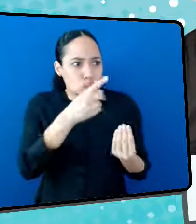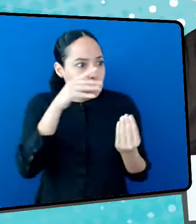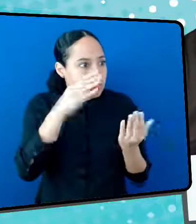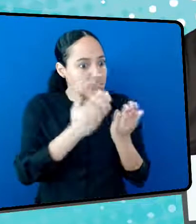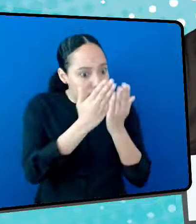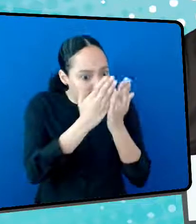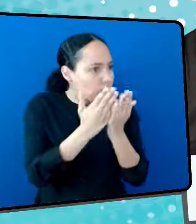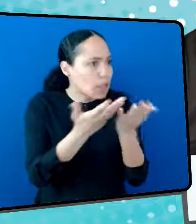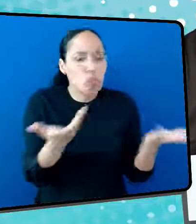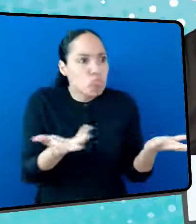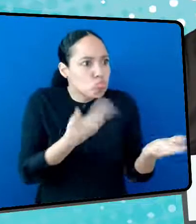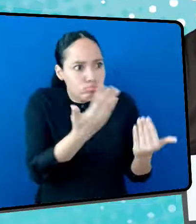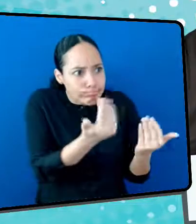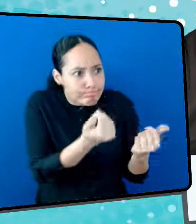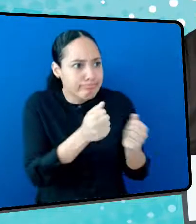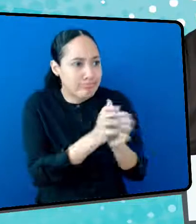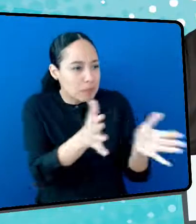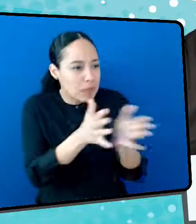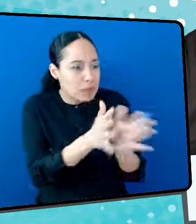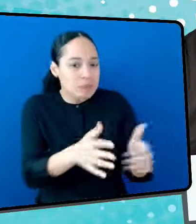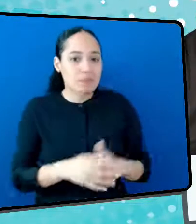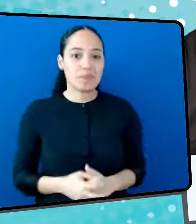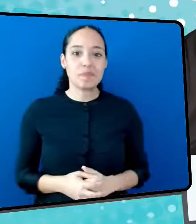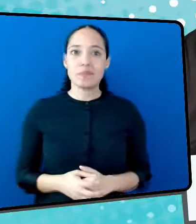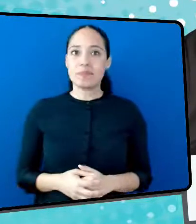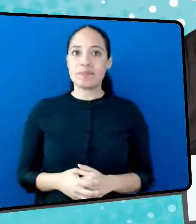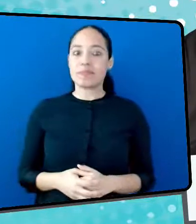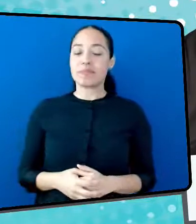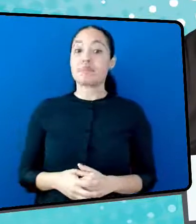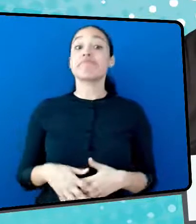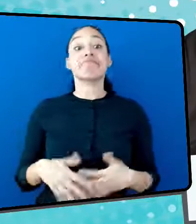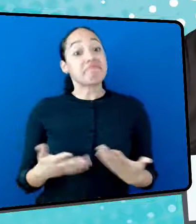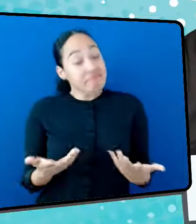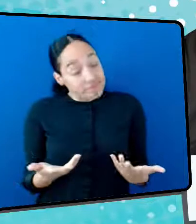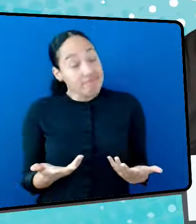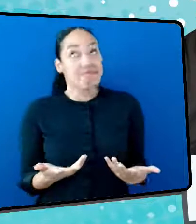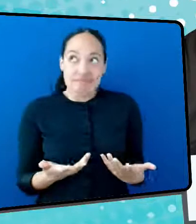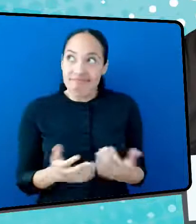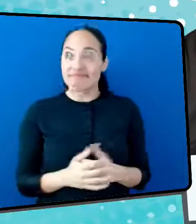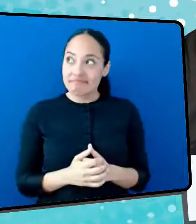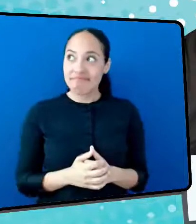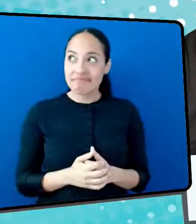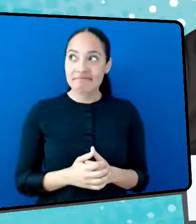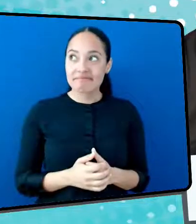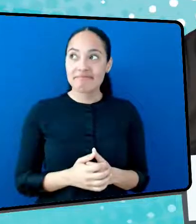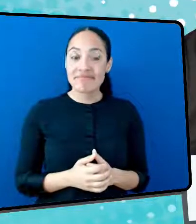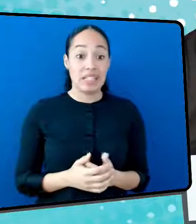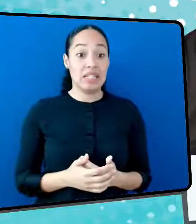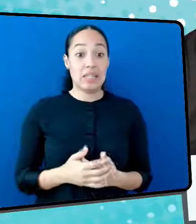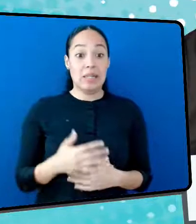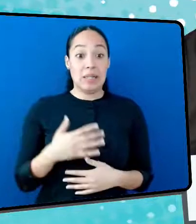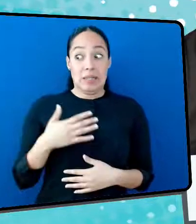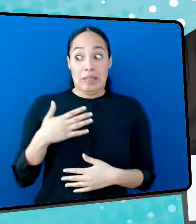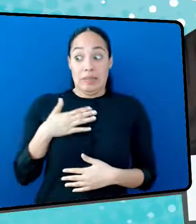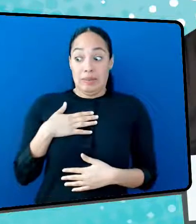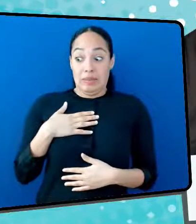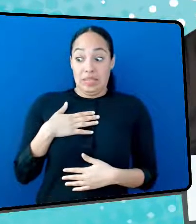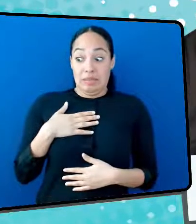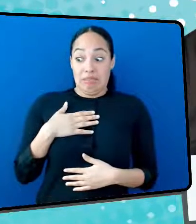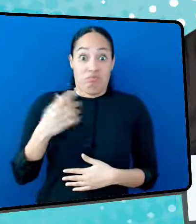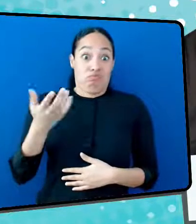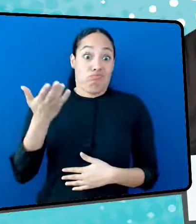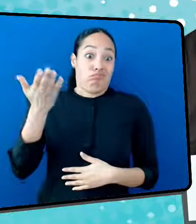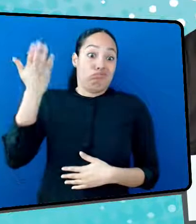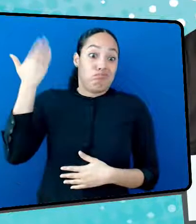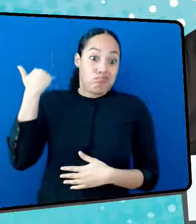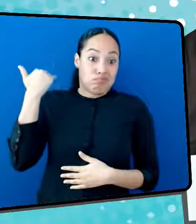Sure. Yeah, it's kind of interesting. It's been a bit of I guess with anyone, a bit of a journey. One of the things, when I was at school, one of the best bits of